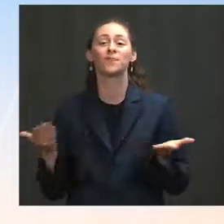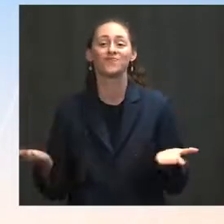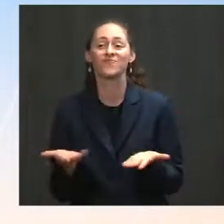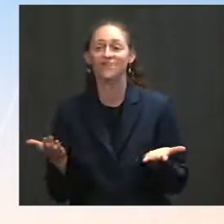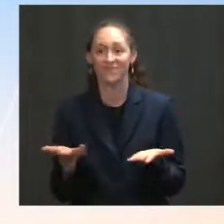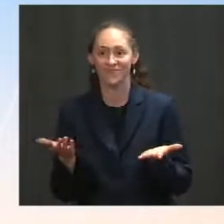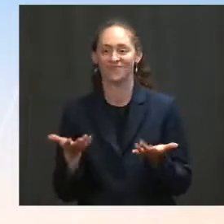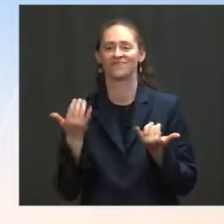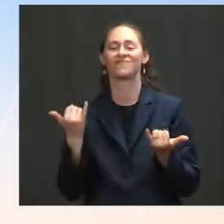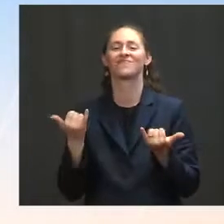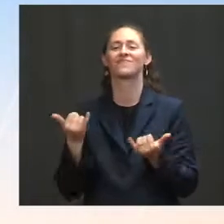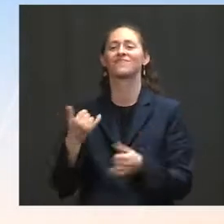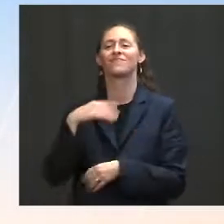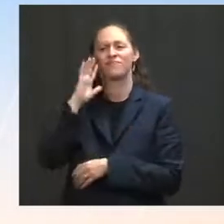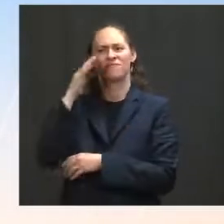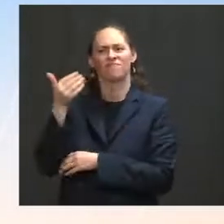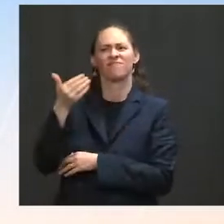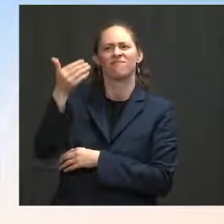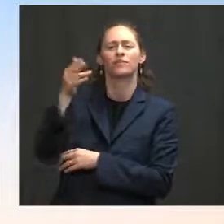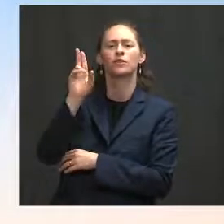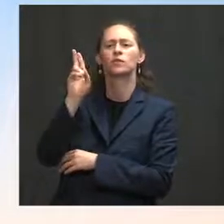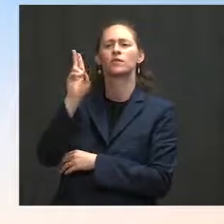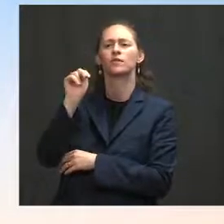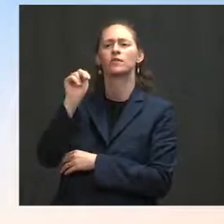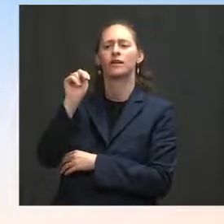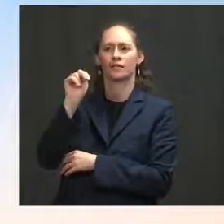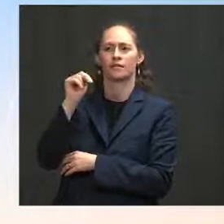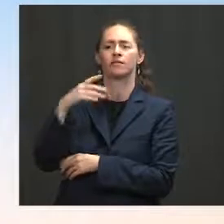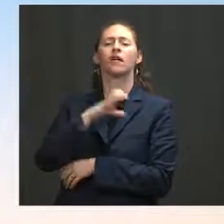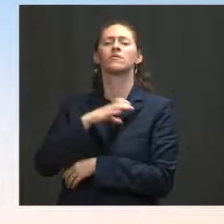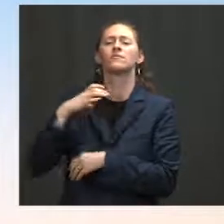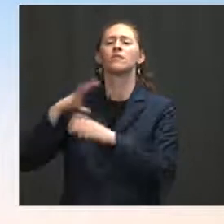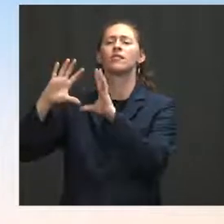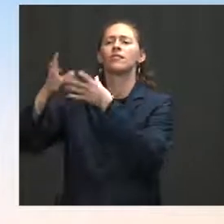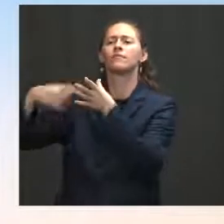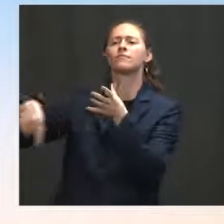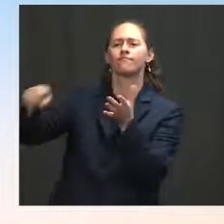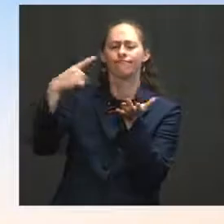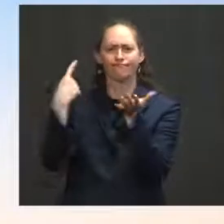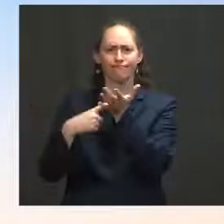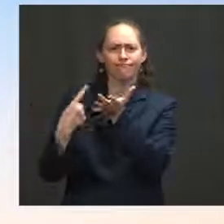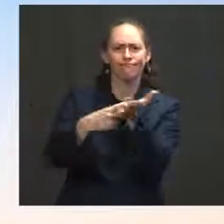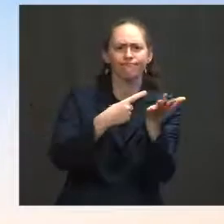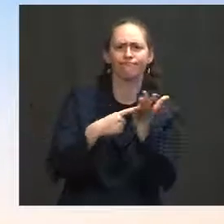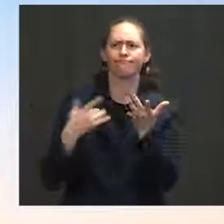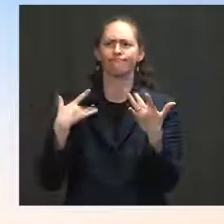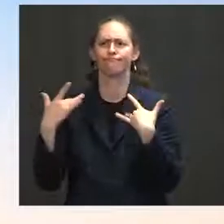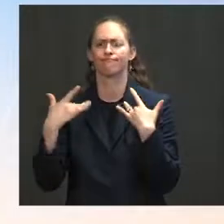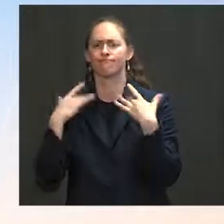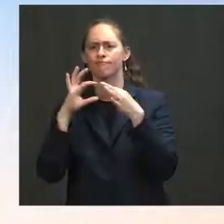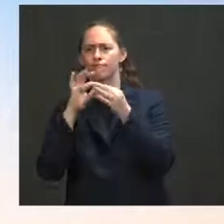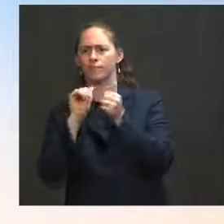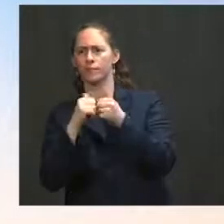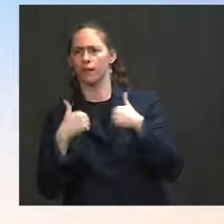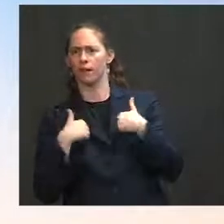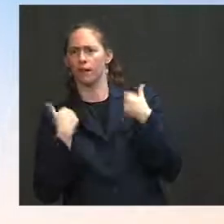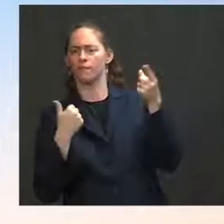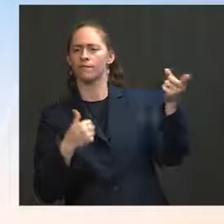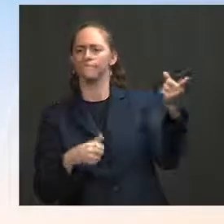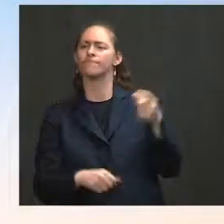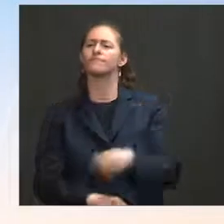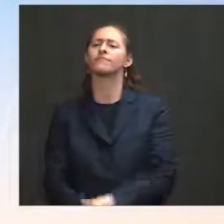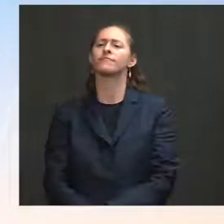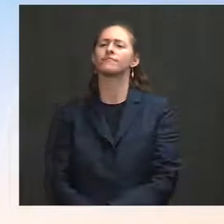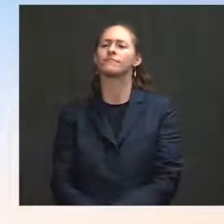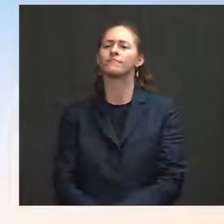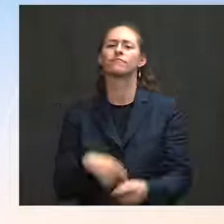Council to extend the mandate for a critical humanitarian aid lifeline to Syria. This agreement, which will directly impact the lives of millions